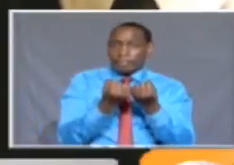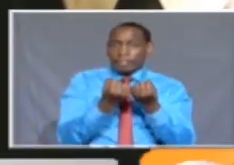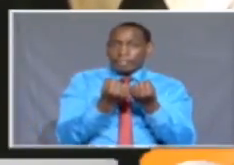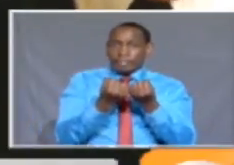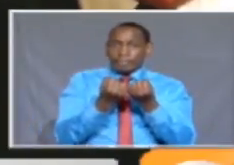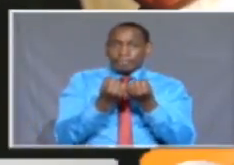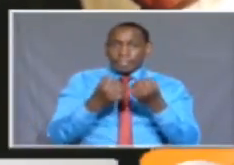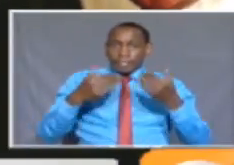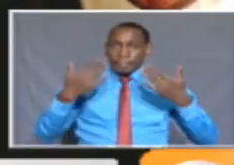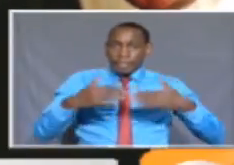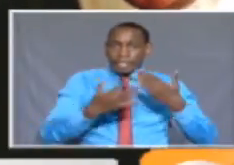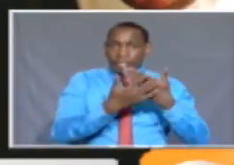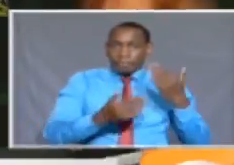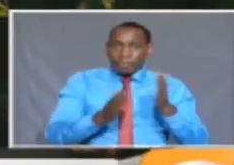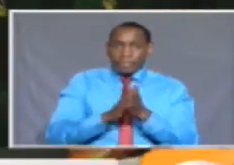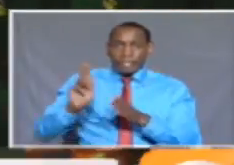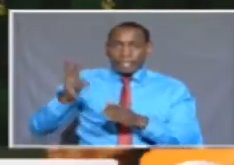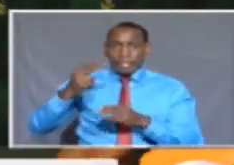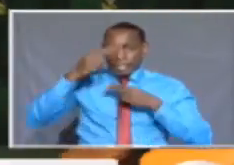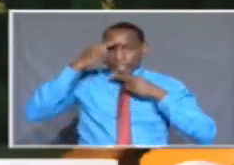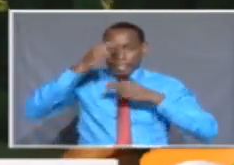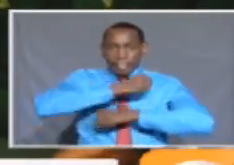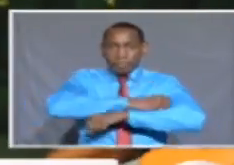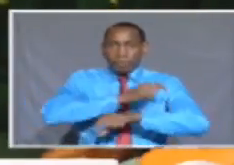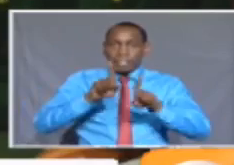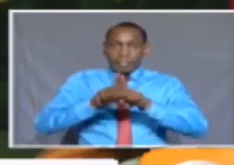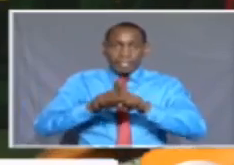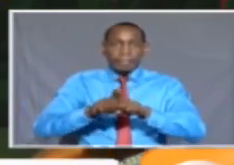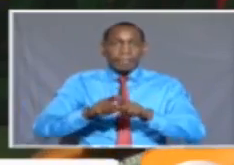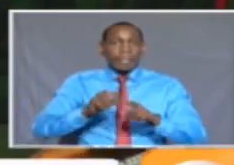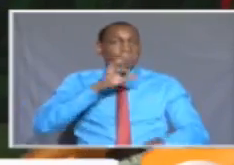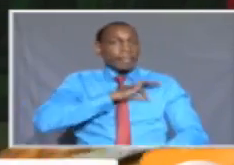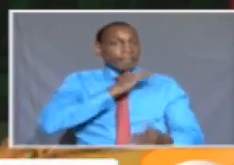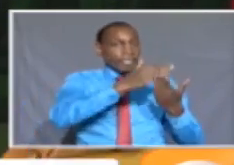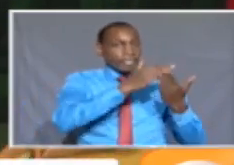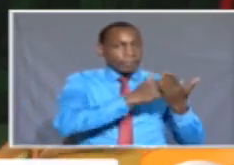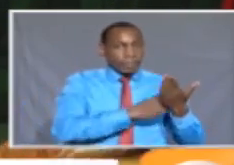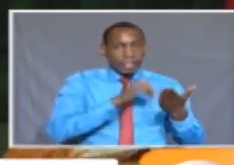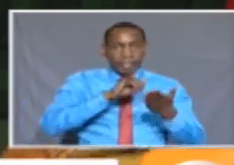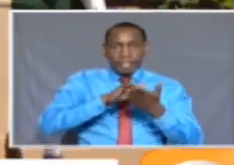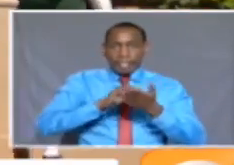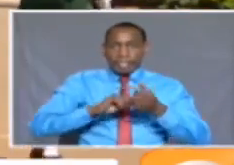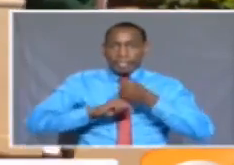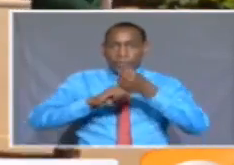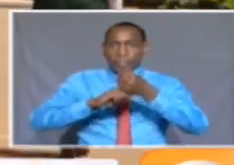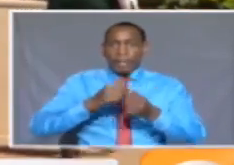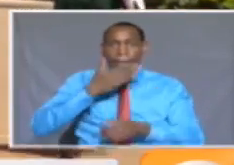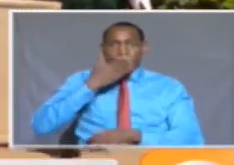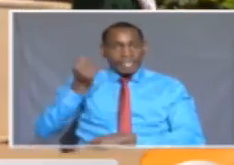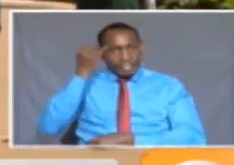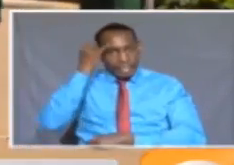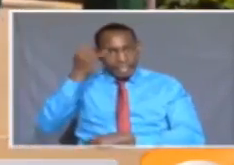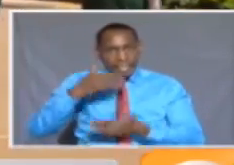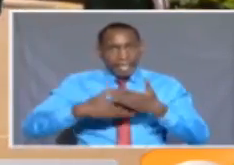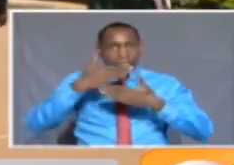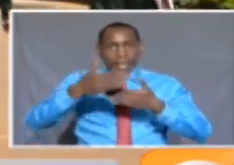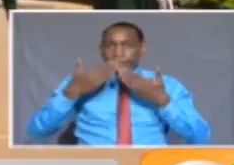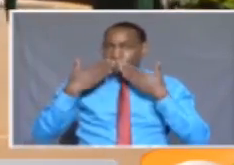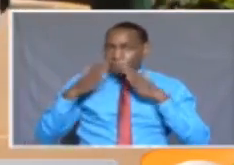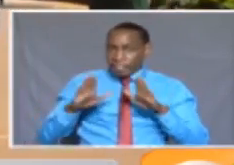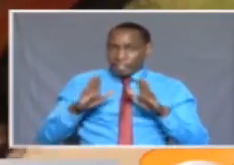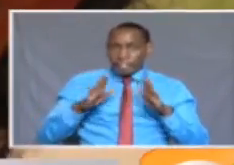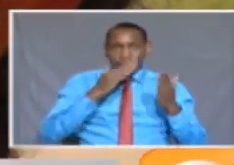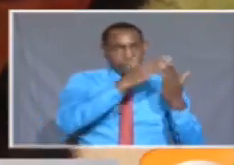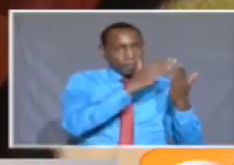Precious Blood Riruta and Kenya High School are also set to benefit from the program that will sponsor the best idea after the completion of